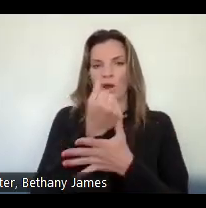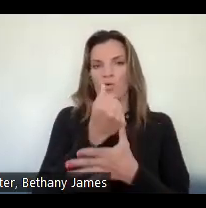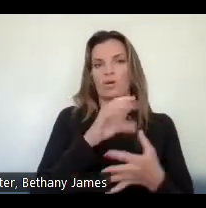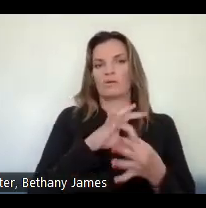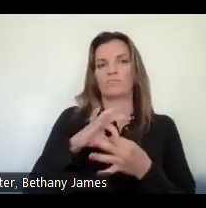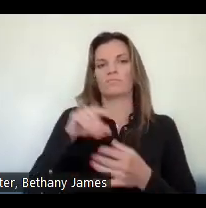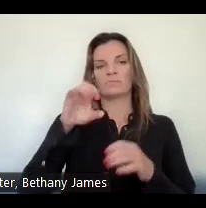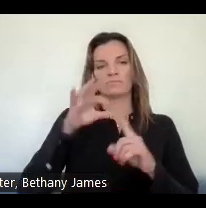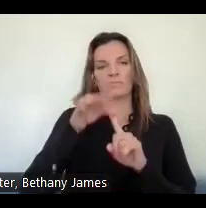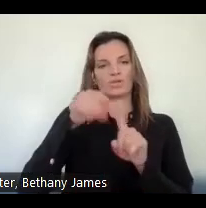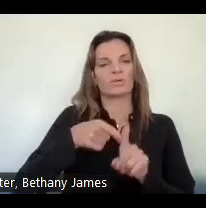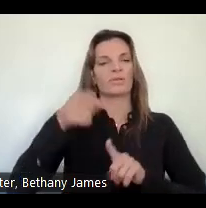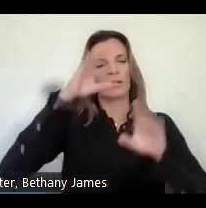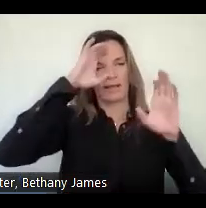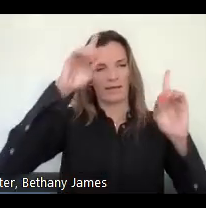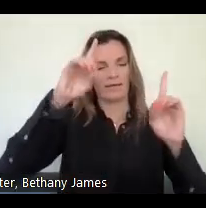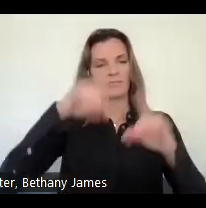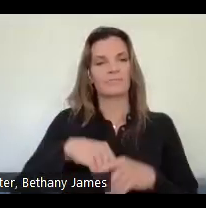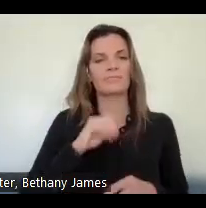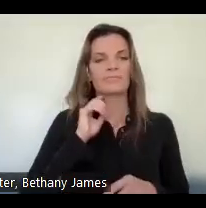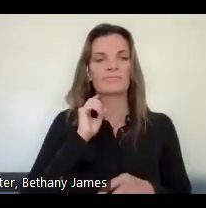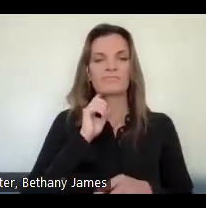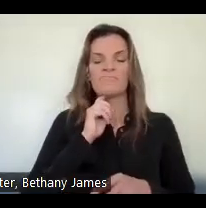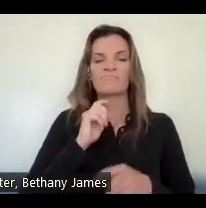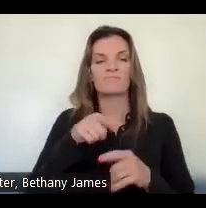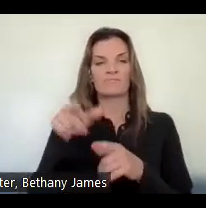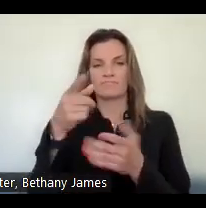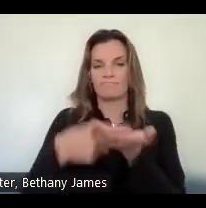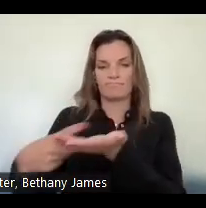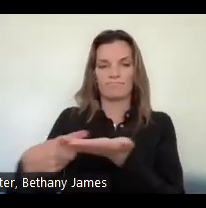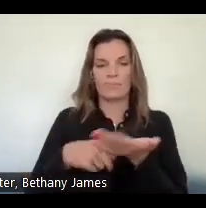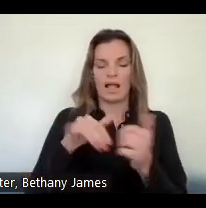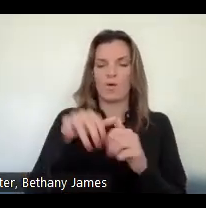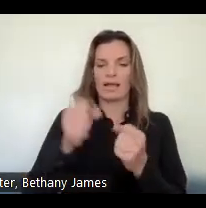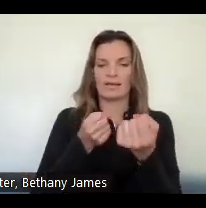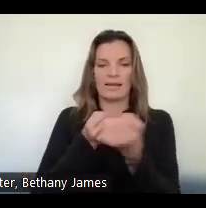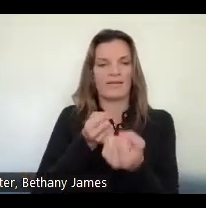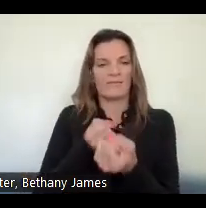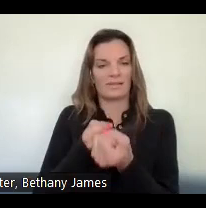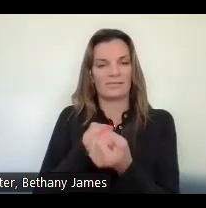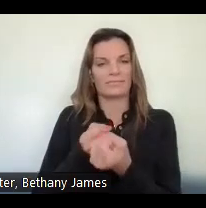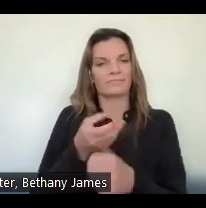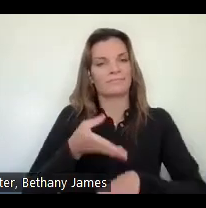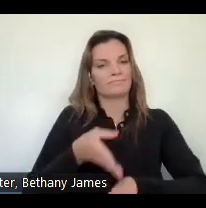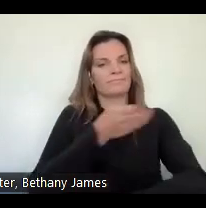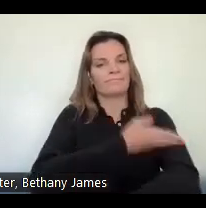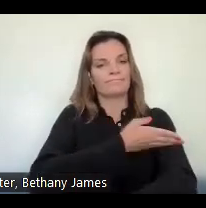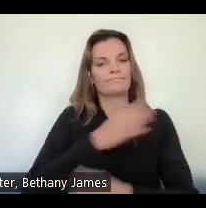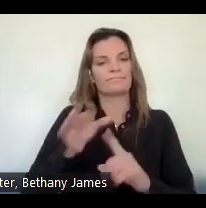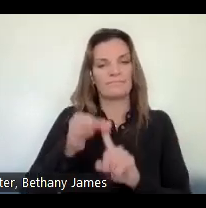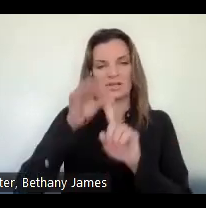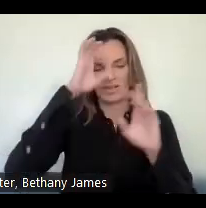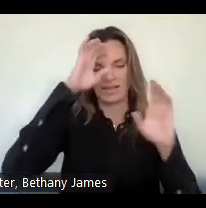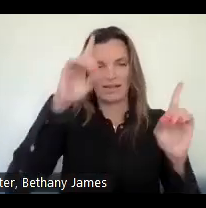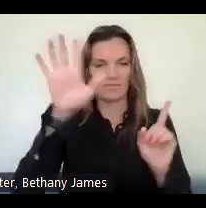system and discusses how they can better advocate to improve special education throughout the